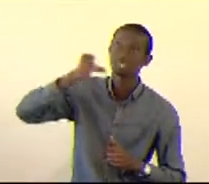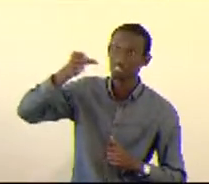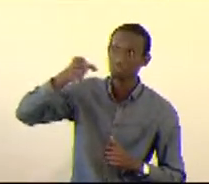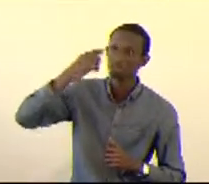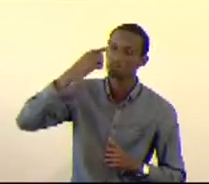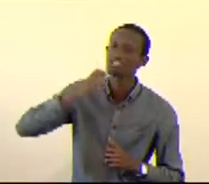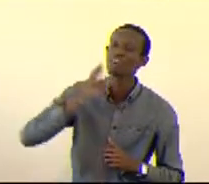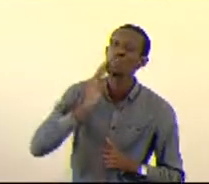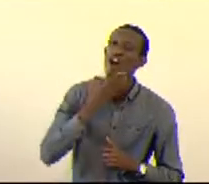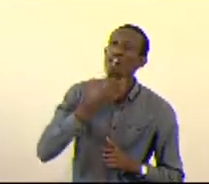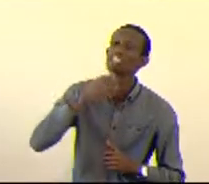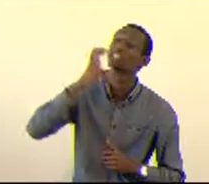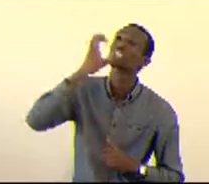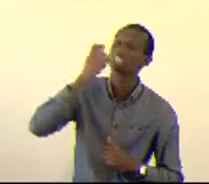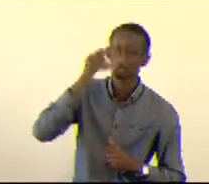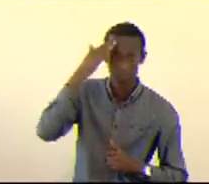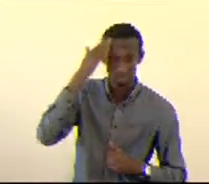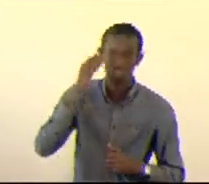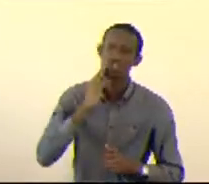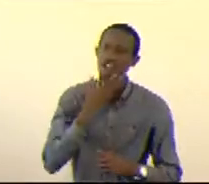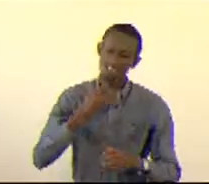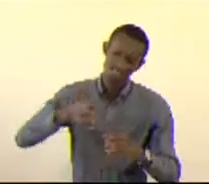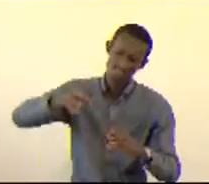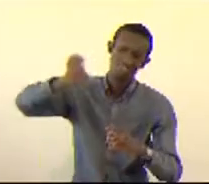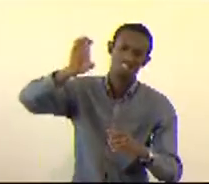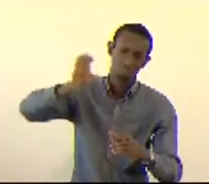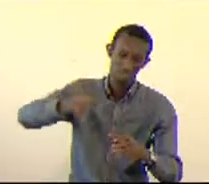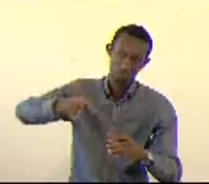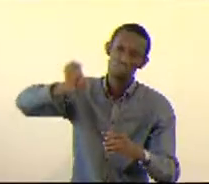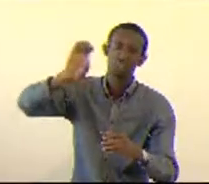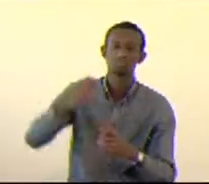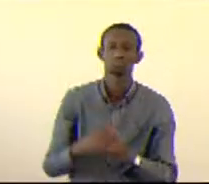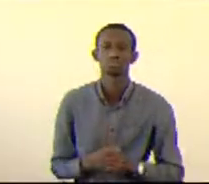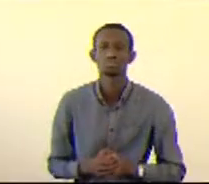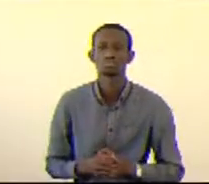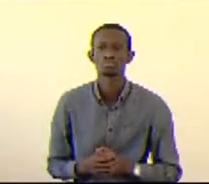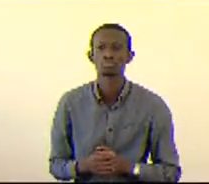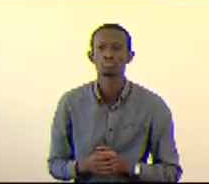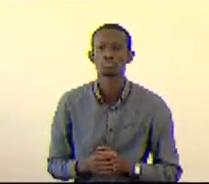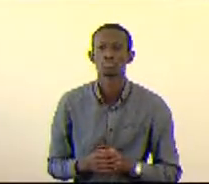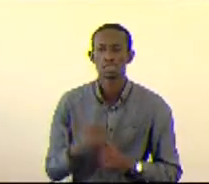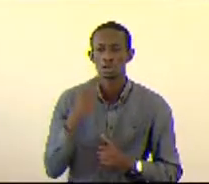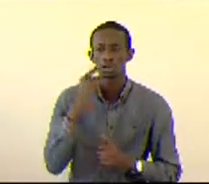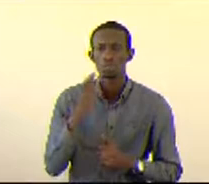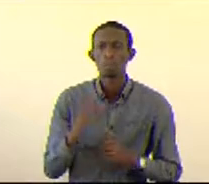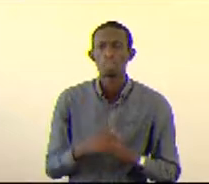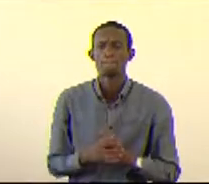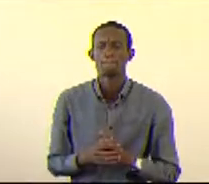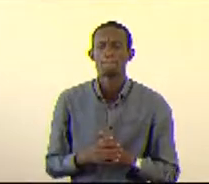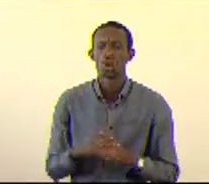Liquid state of water. You know that very well. Good. Then we also have the gaseous state of water, which is water